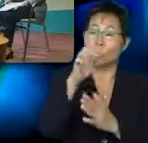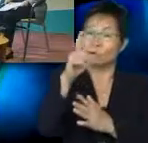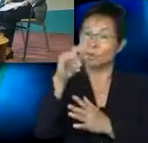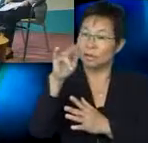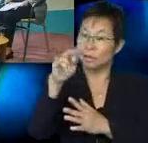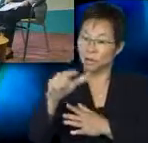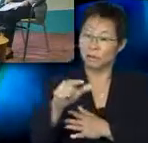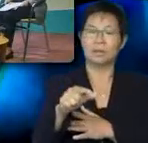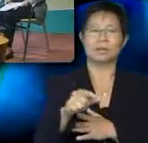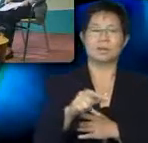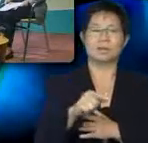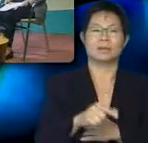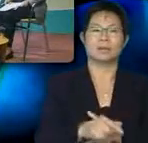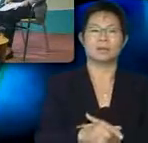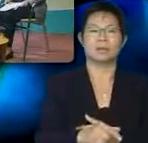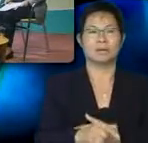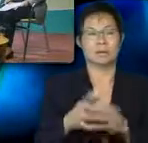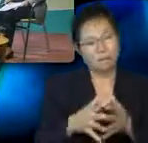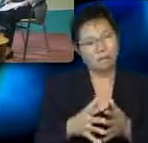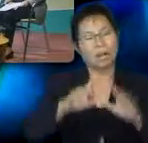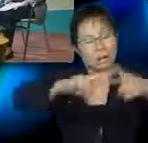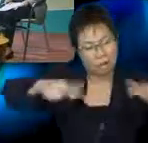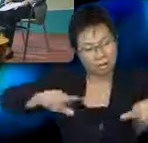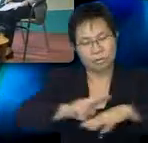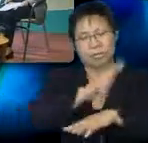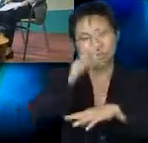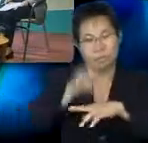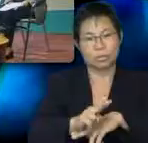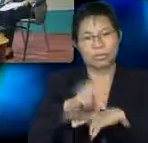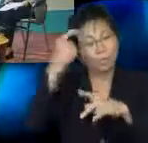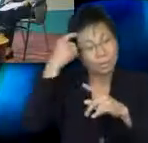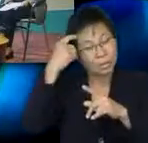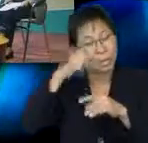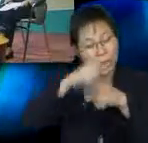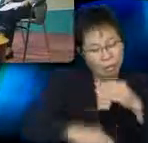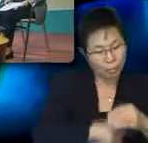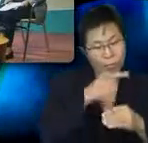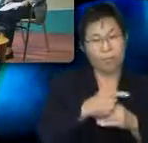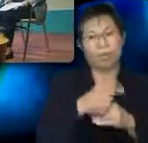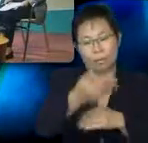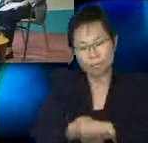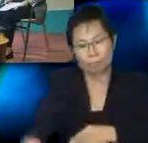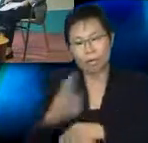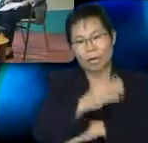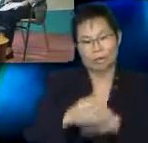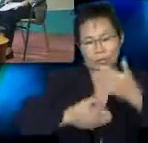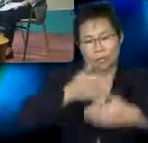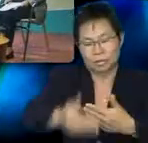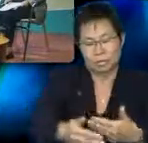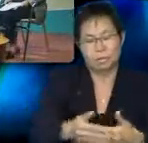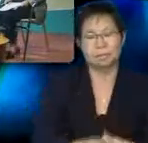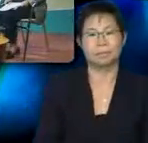used, as well as a fair amount of language was used to think about products and